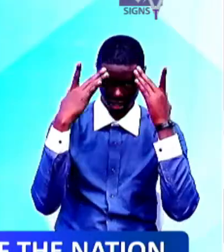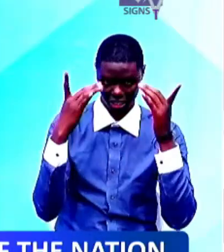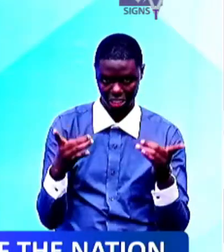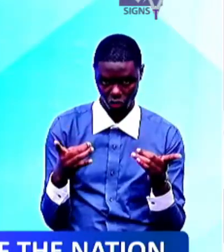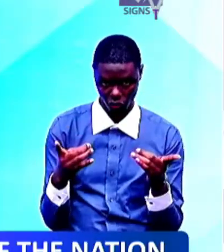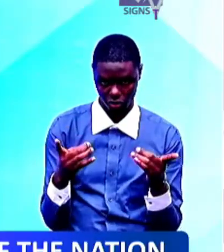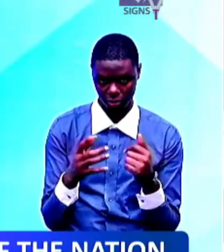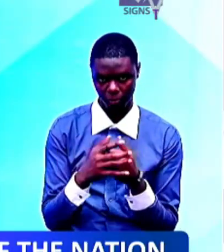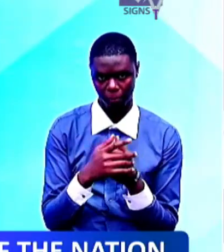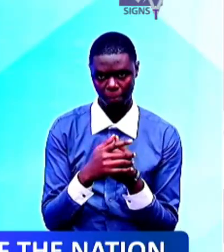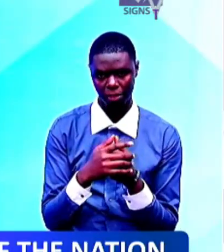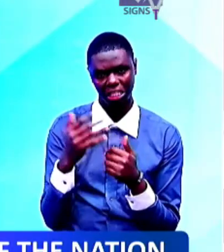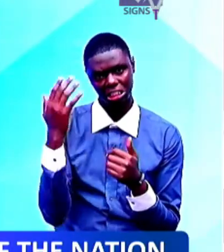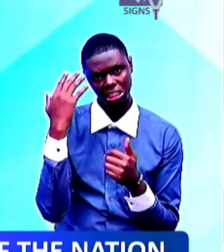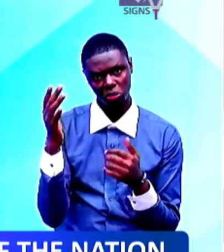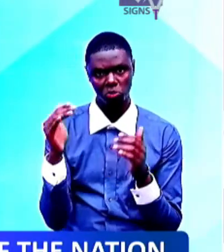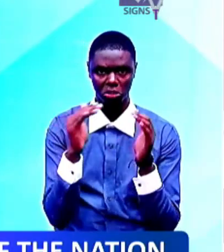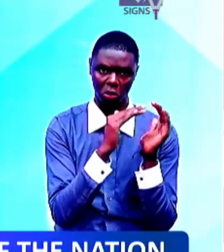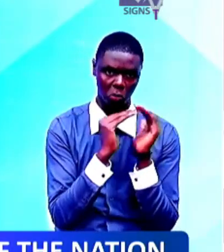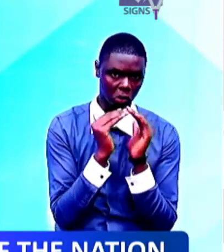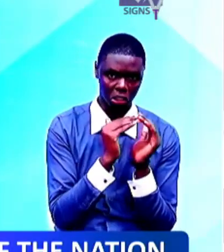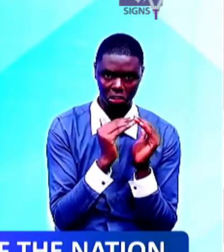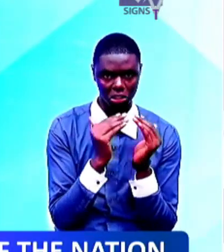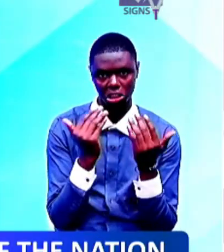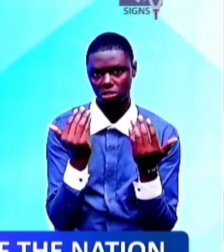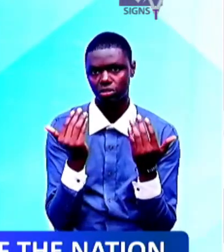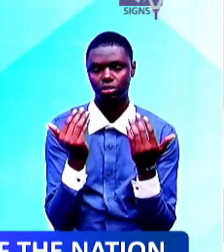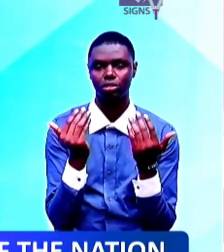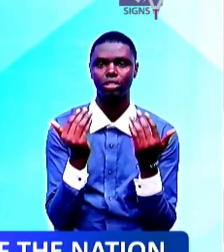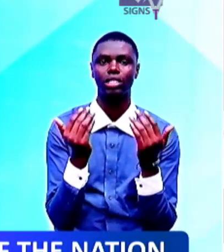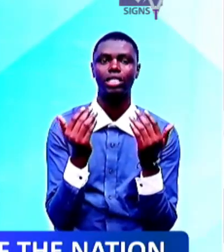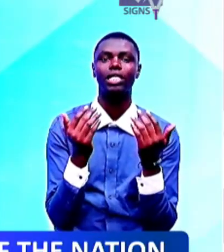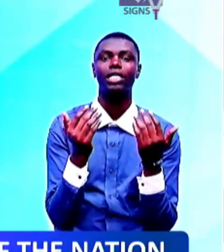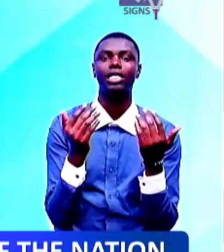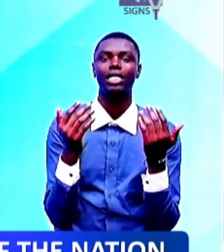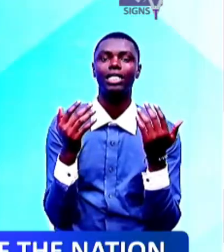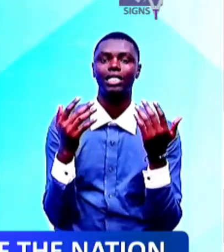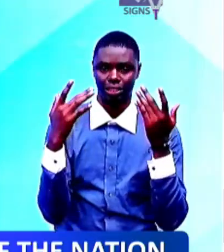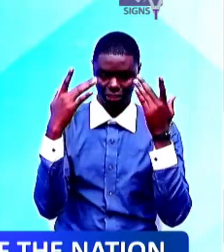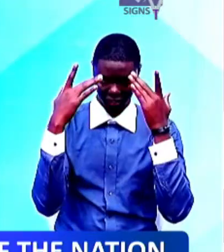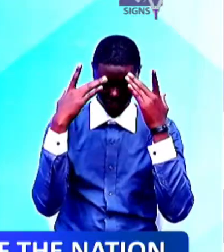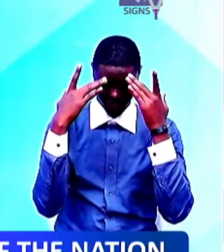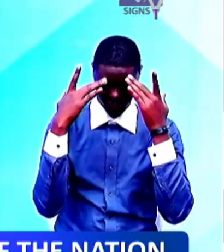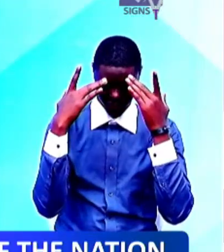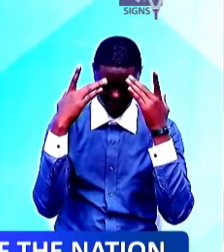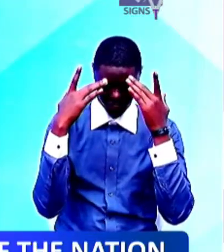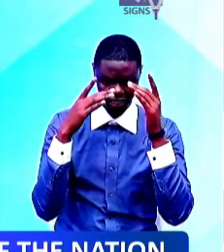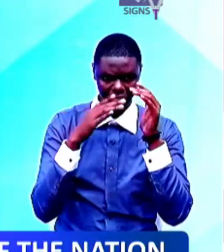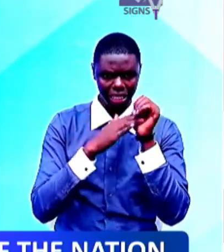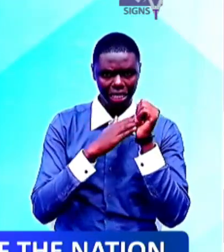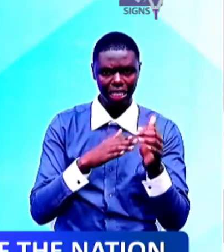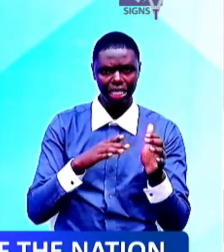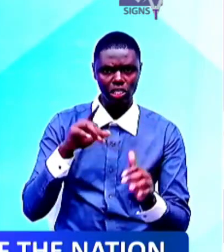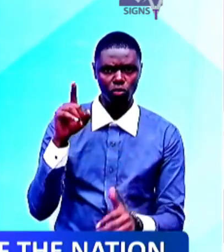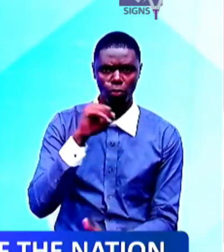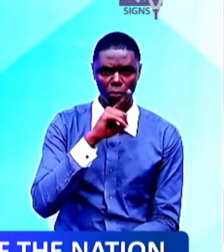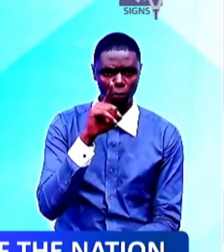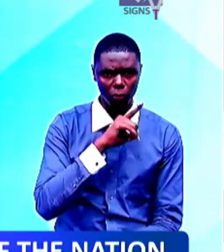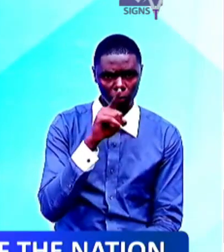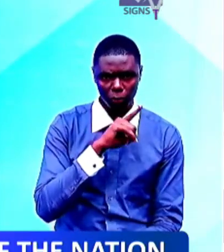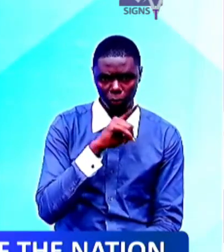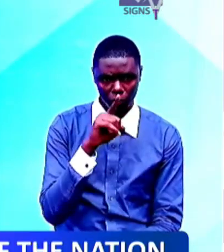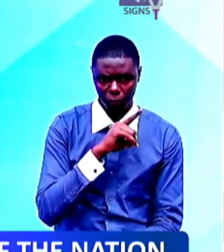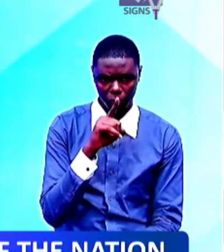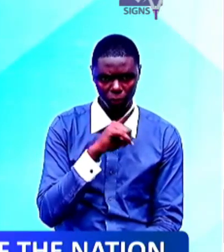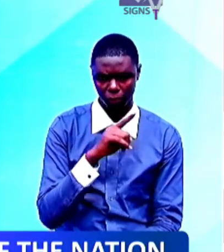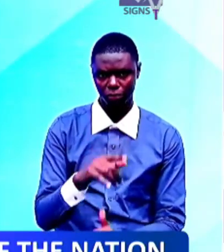decisions, democracy. The rulers there were literally tyrants, but they were dictators, benevolent